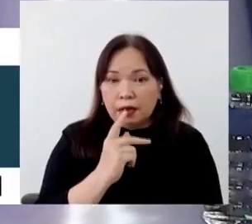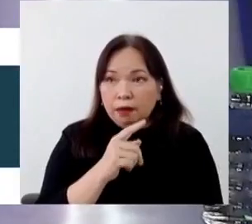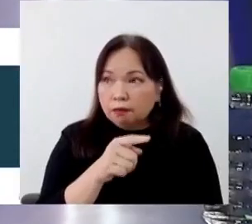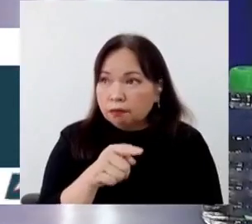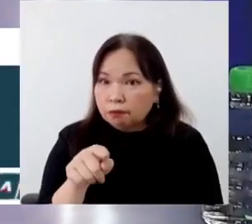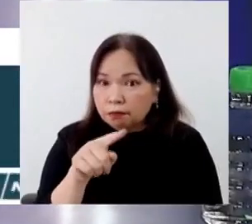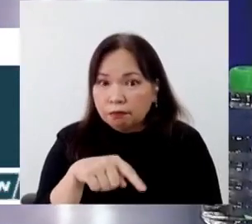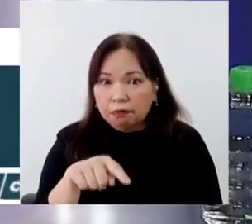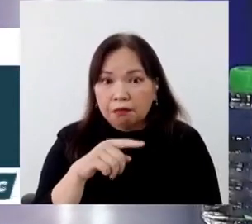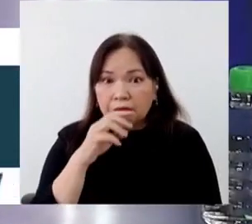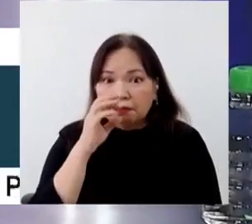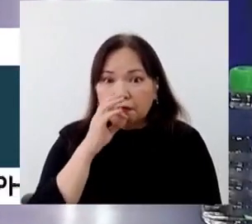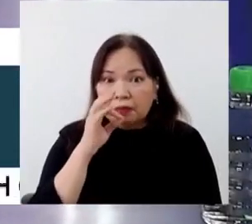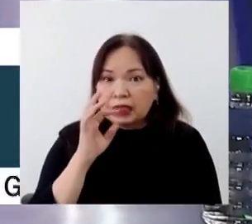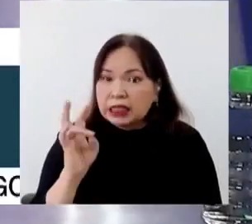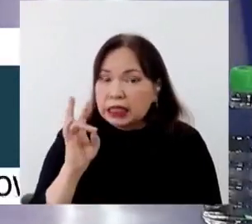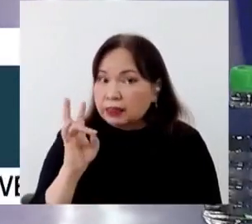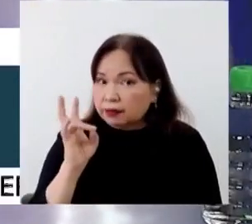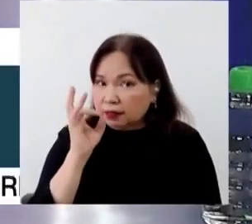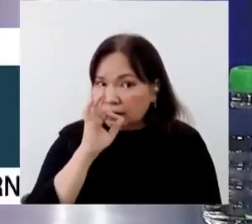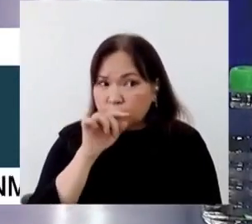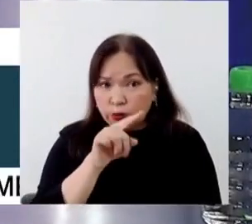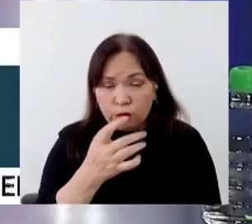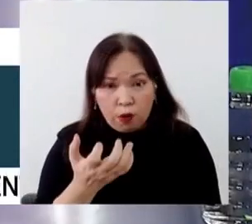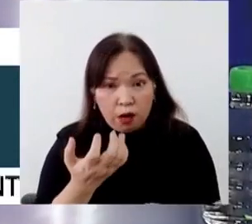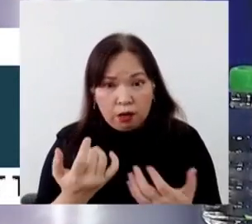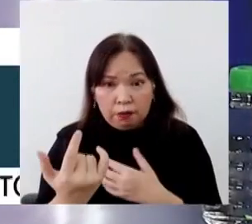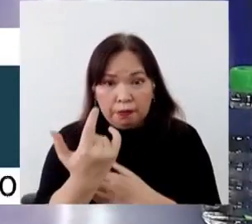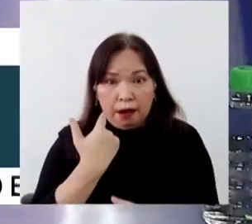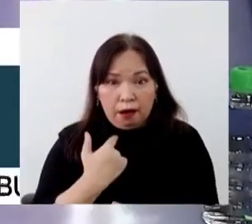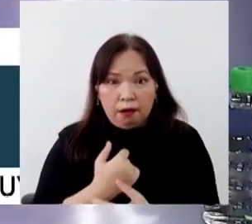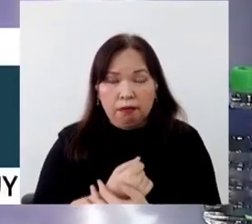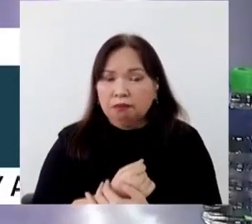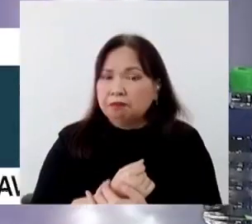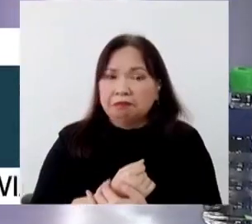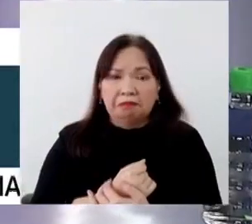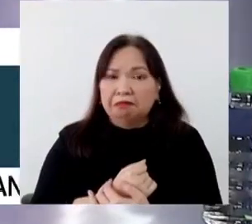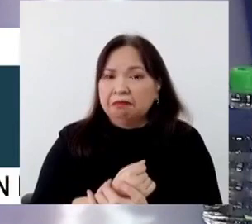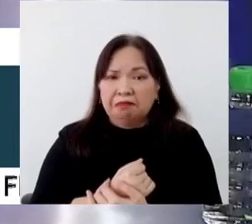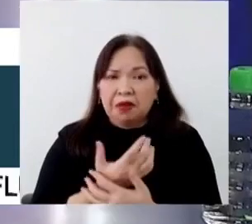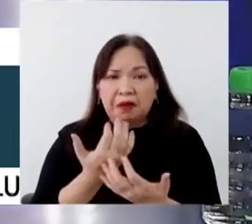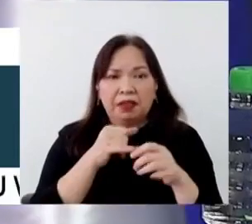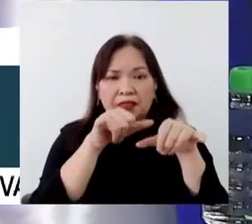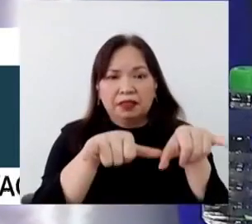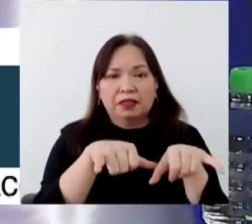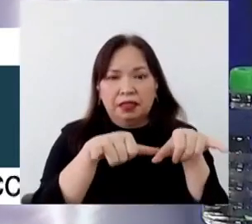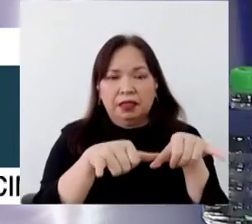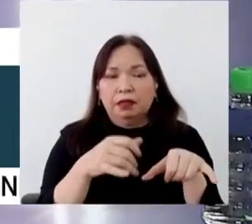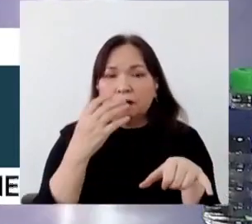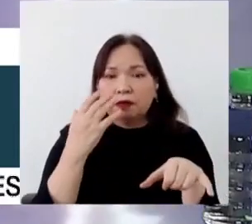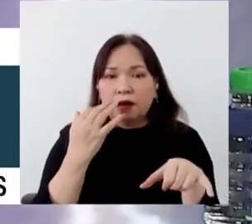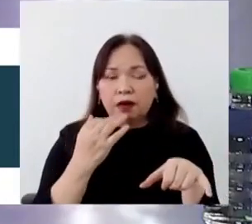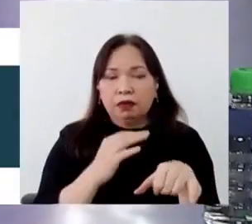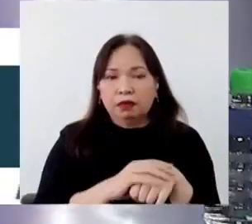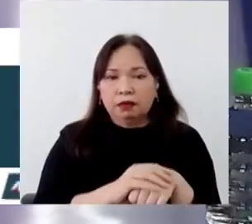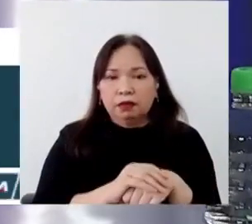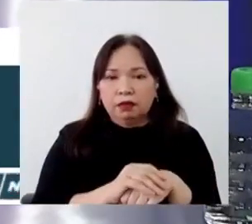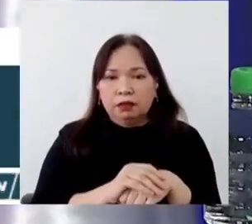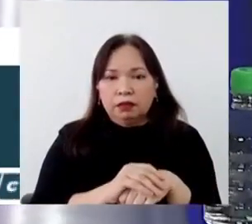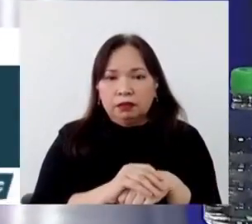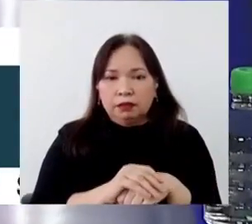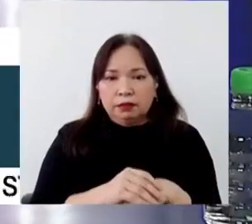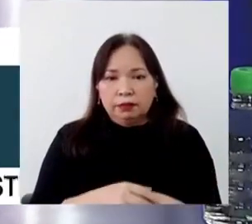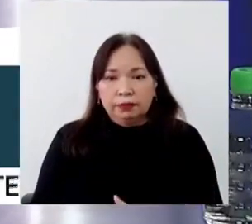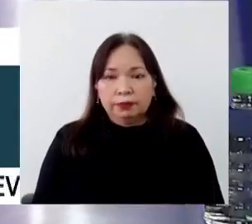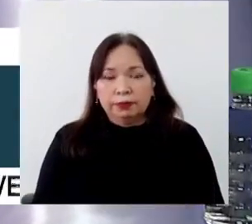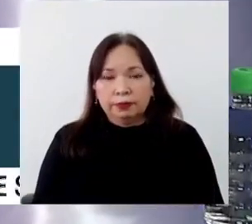of the Filipinos there would be interested in leaving, because in part, well,